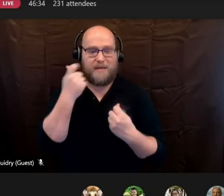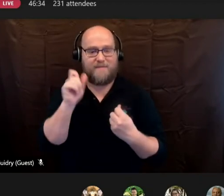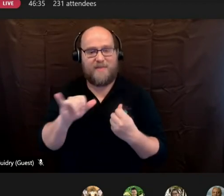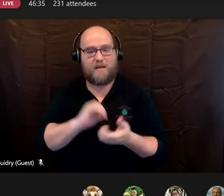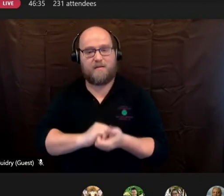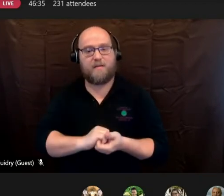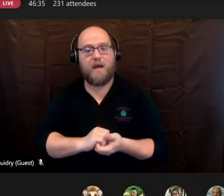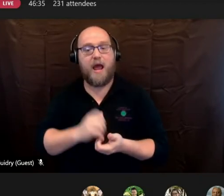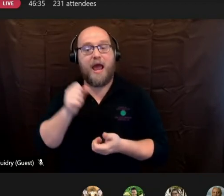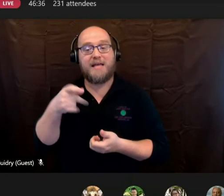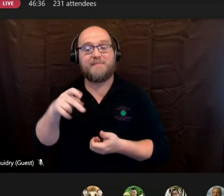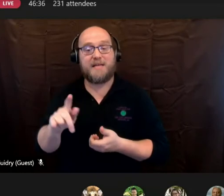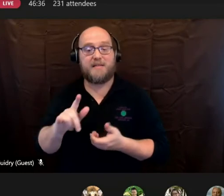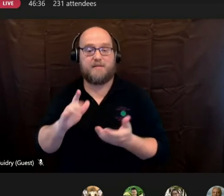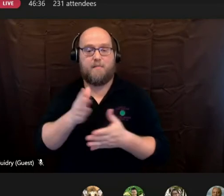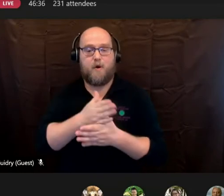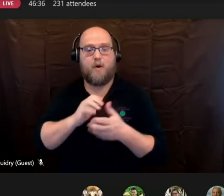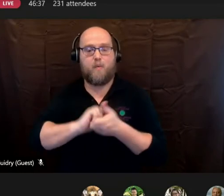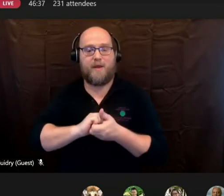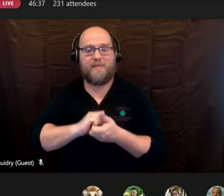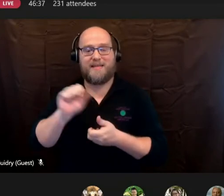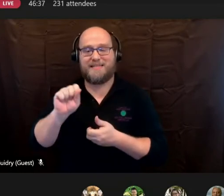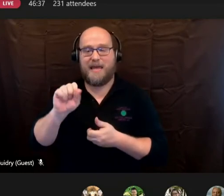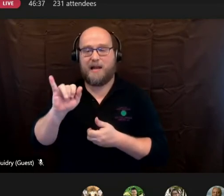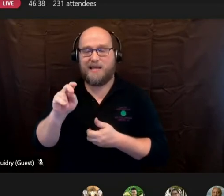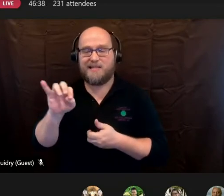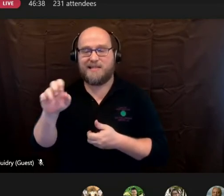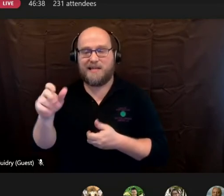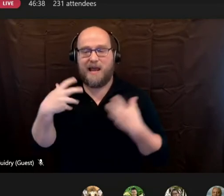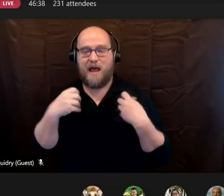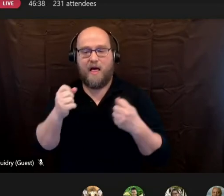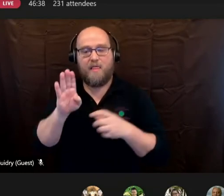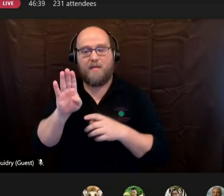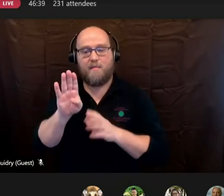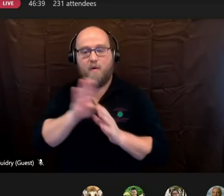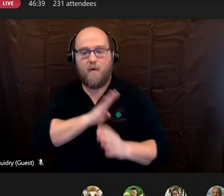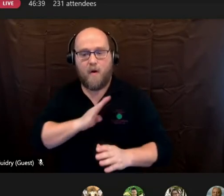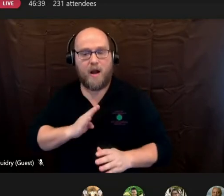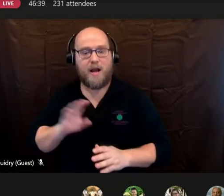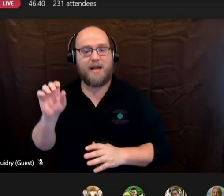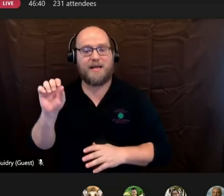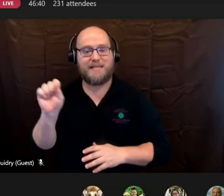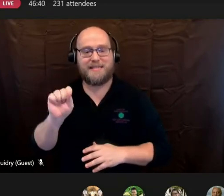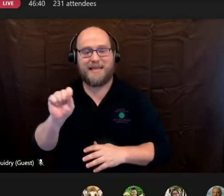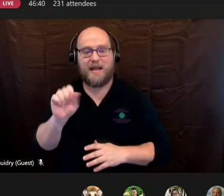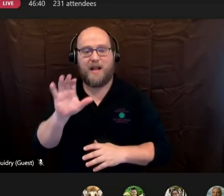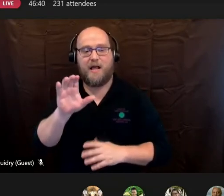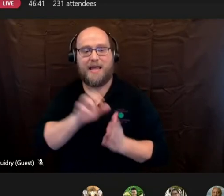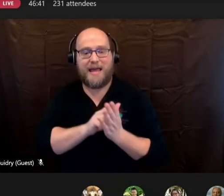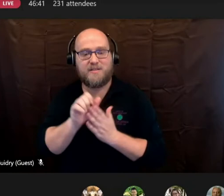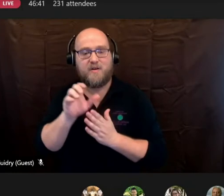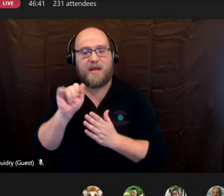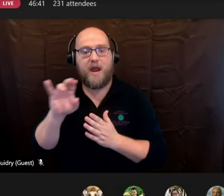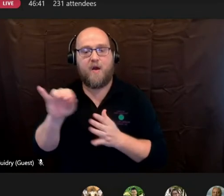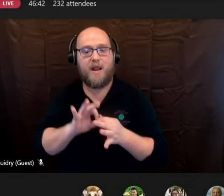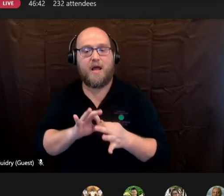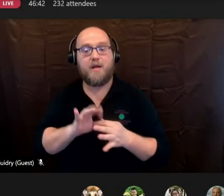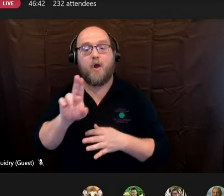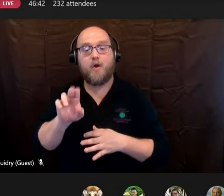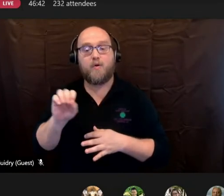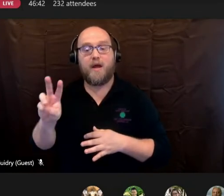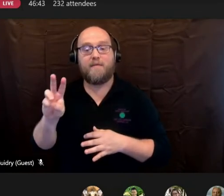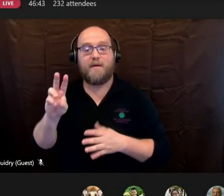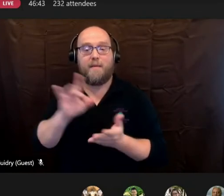Care Alliance, UW Medicine, City of Seattle, Public Health, and the Seattle Fire Department to provide vaccines